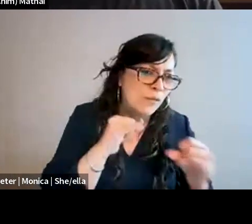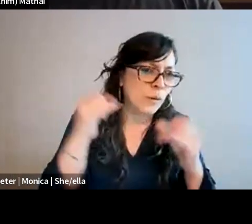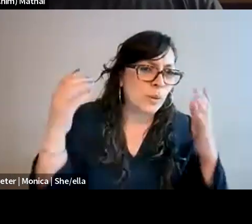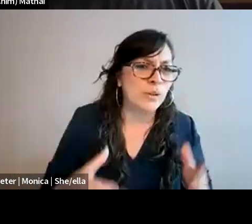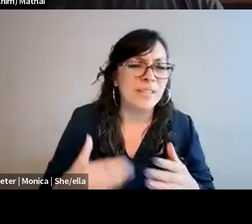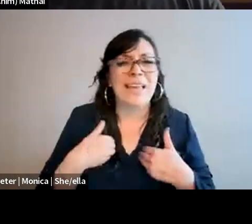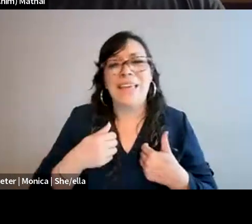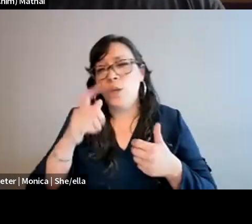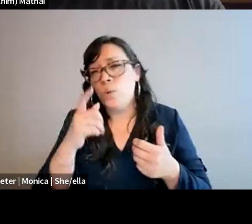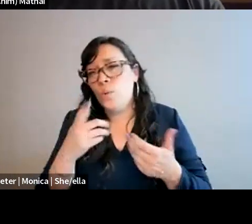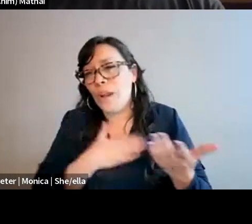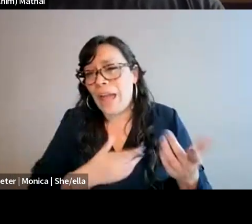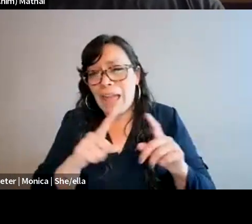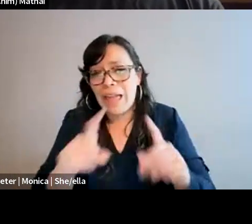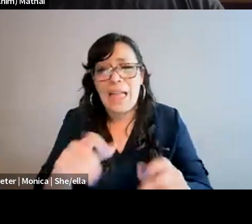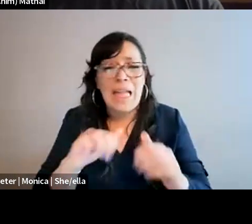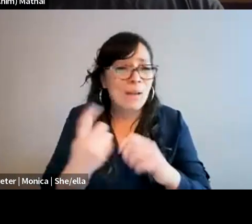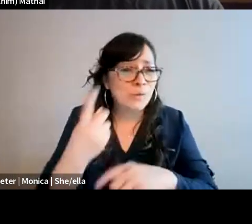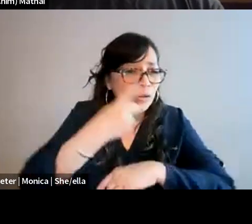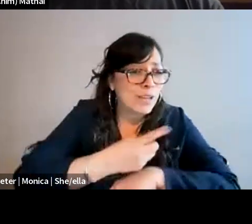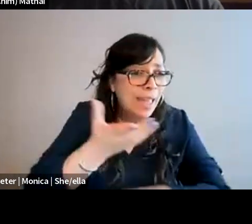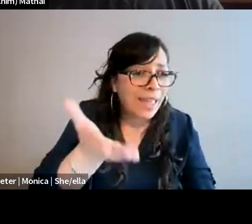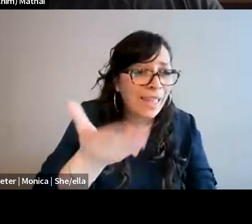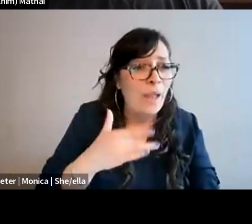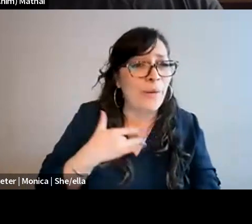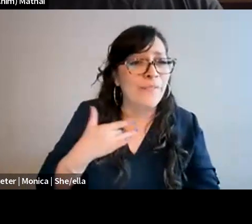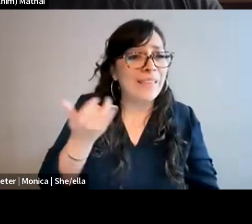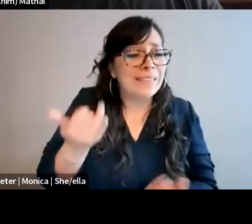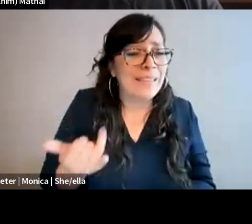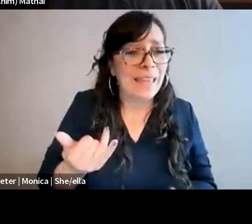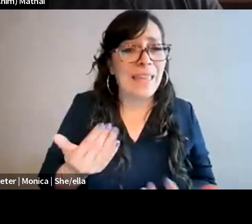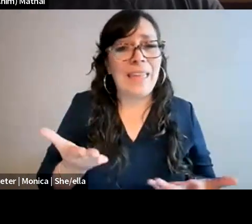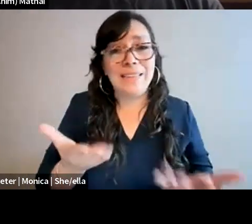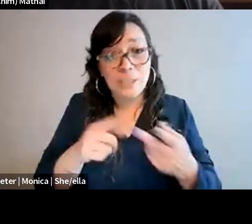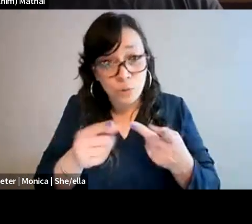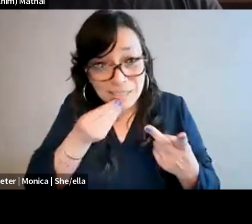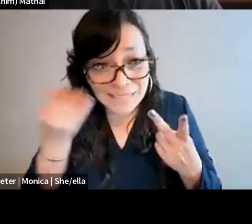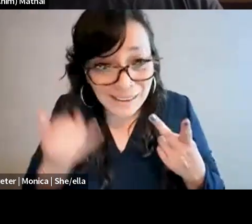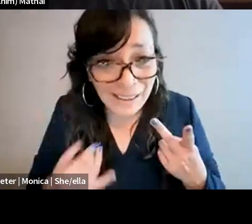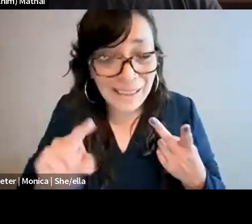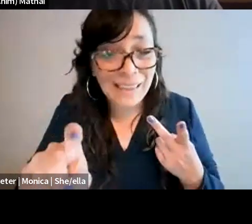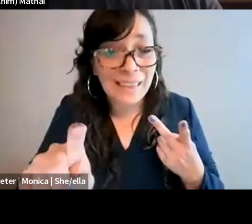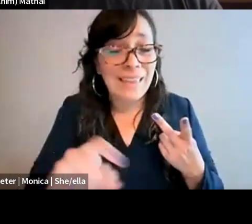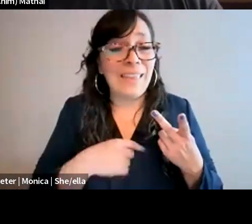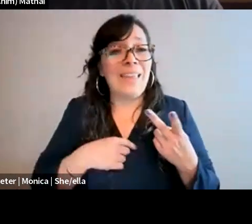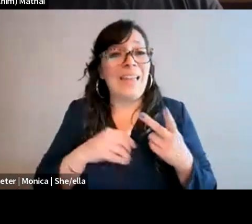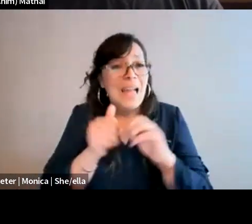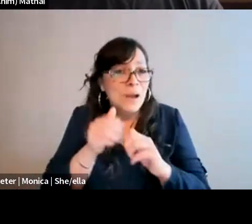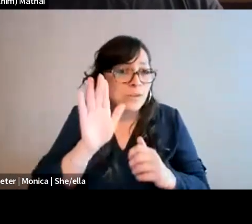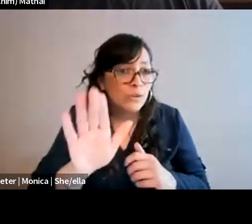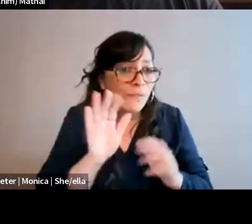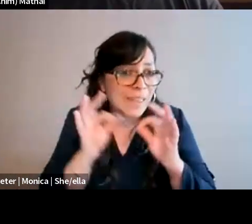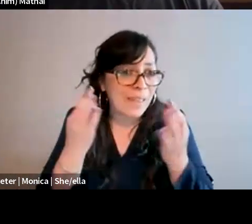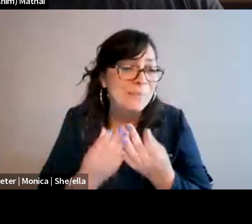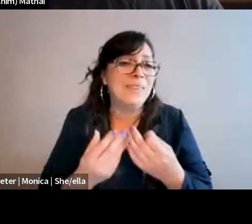would ask anybody, like, how was your day? Did you eat today? How is your